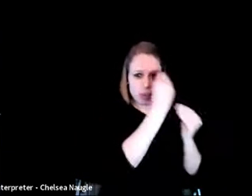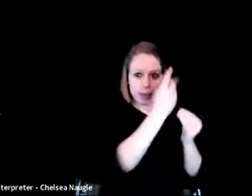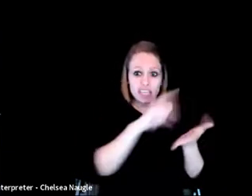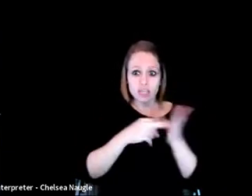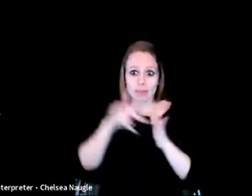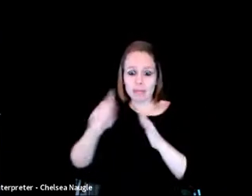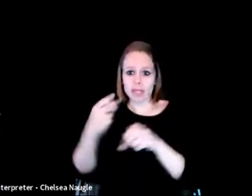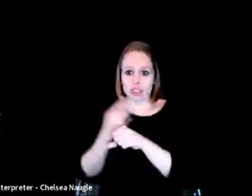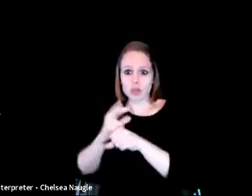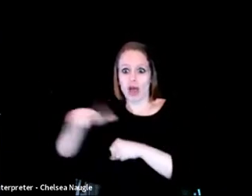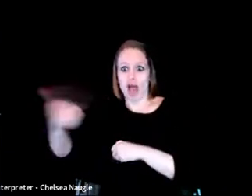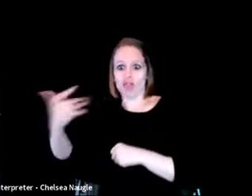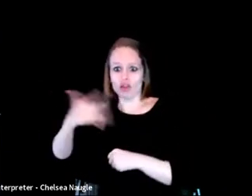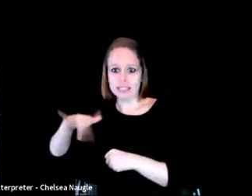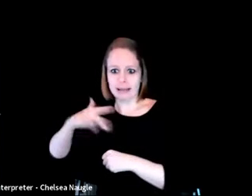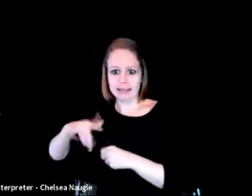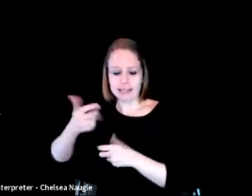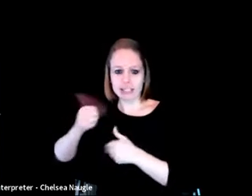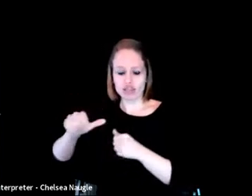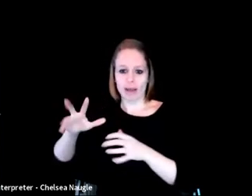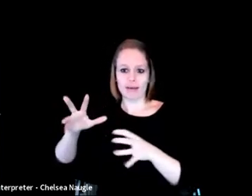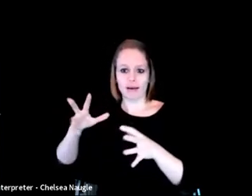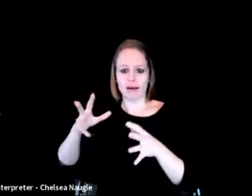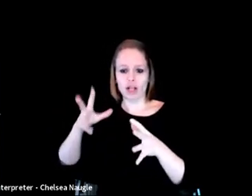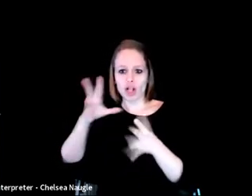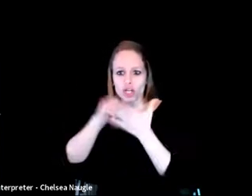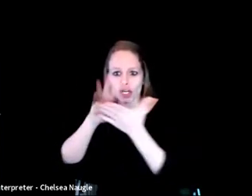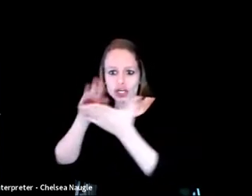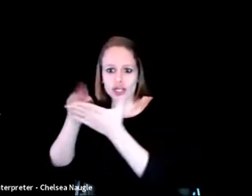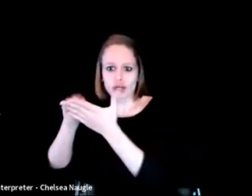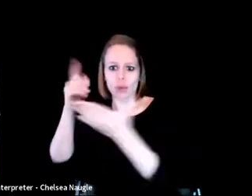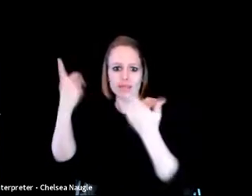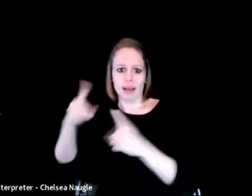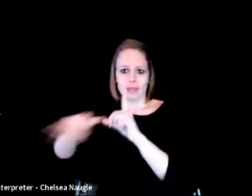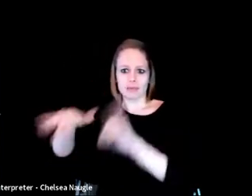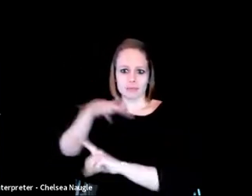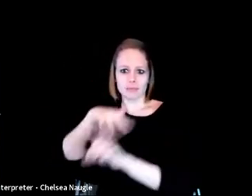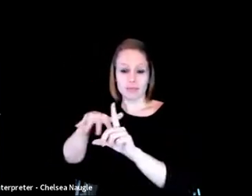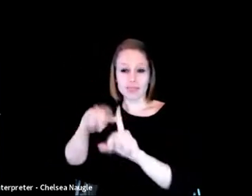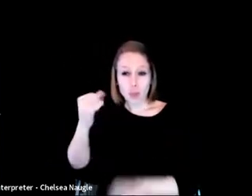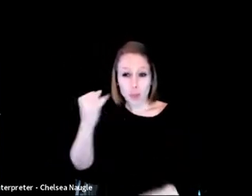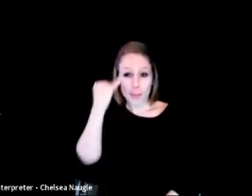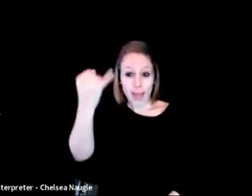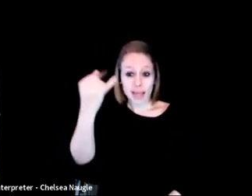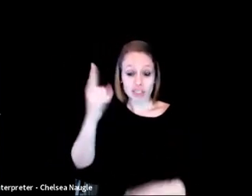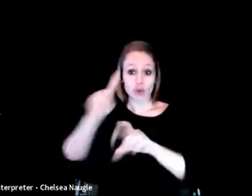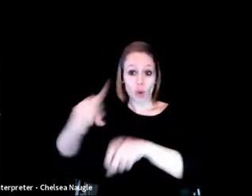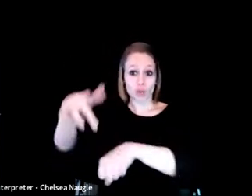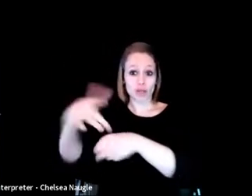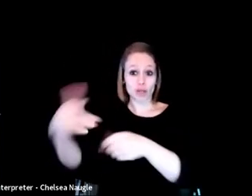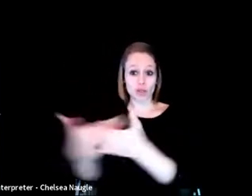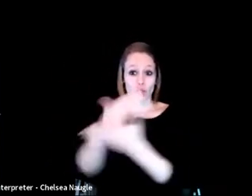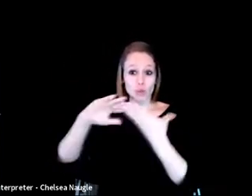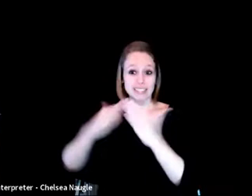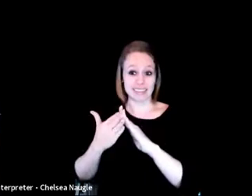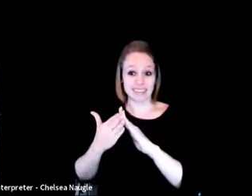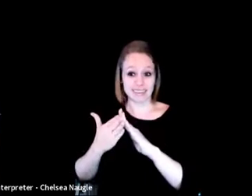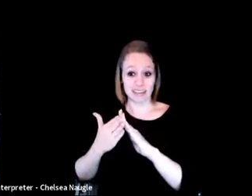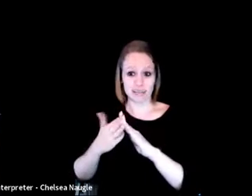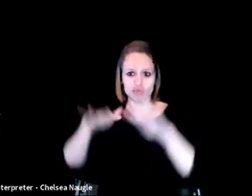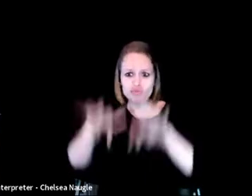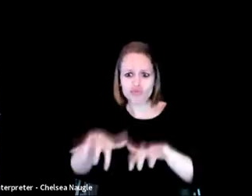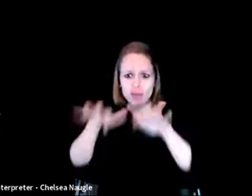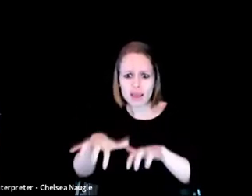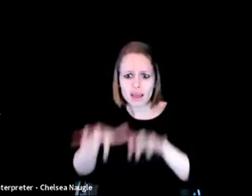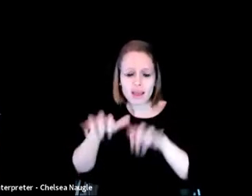exhausting. The example I share a lot is like, imagine being in a new city that you've never been to. It's raining